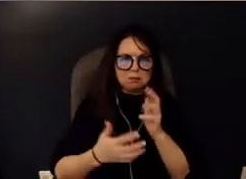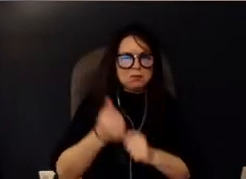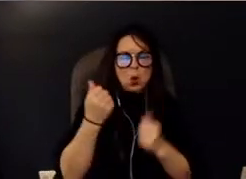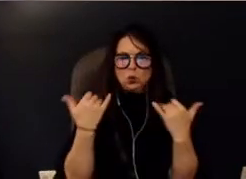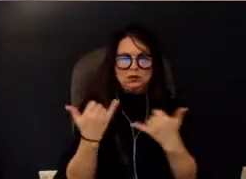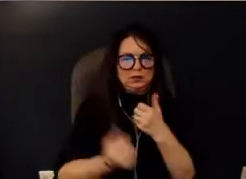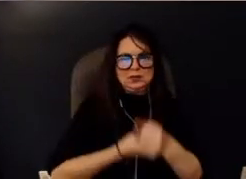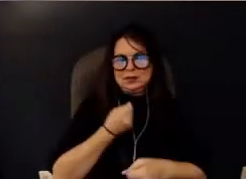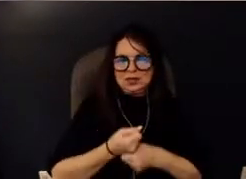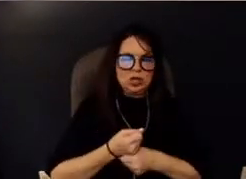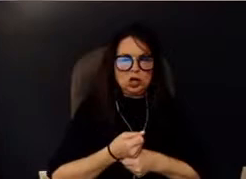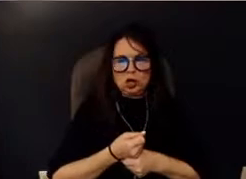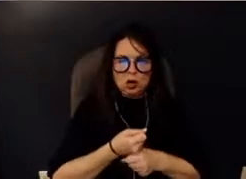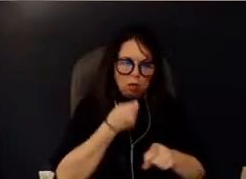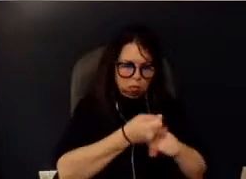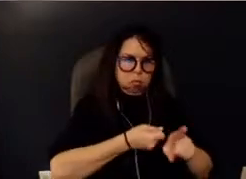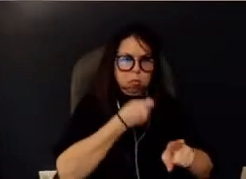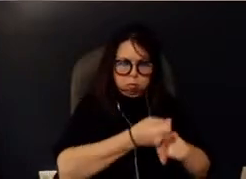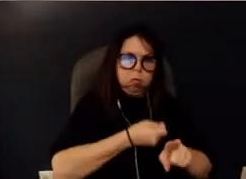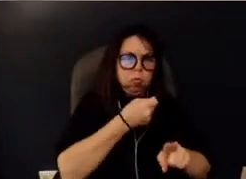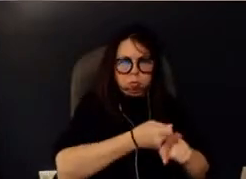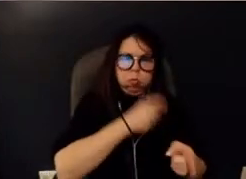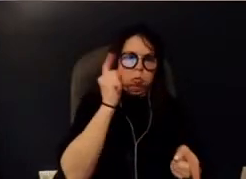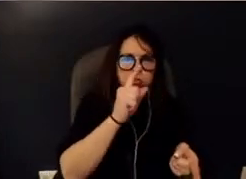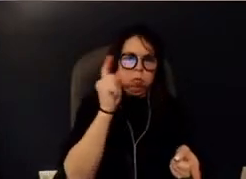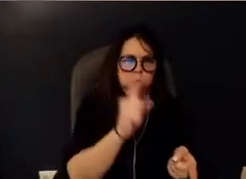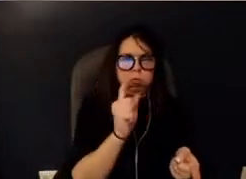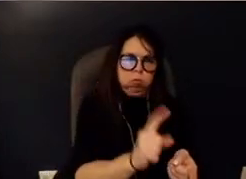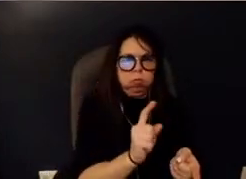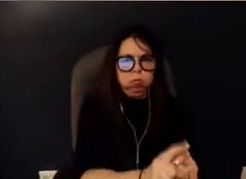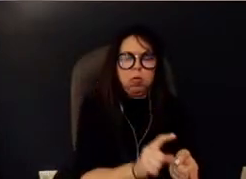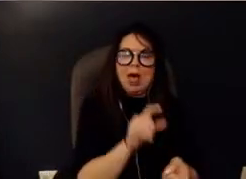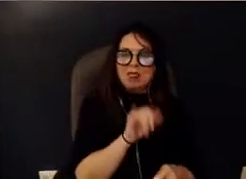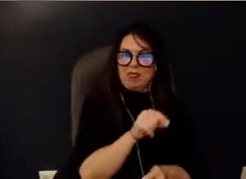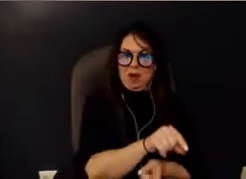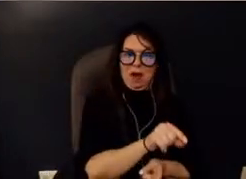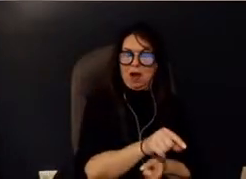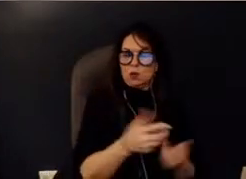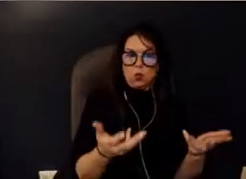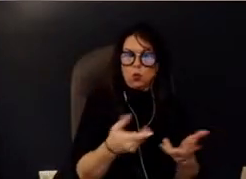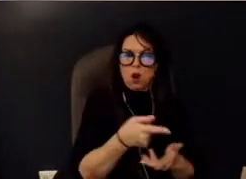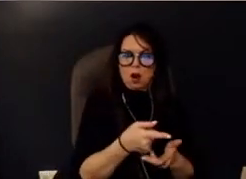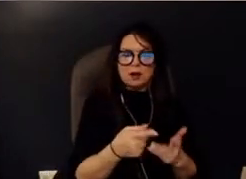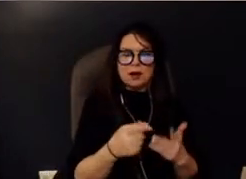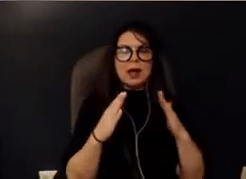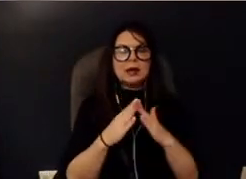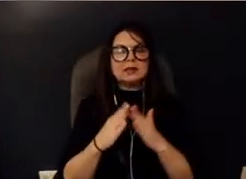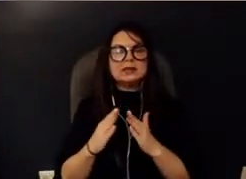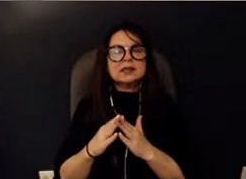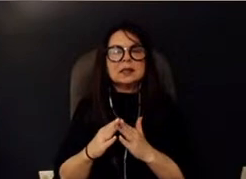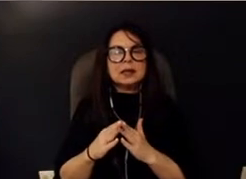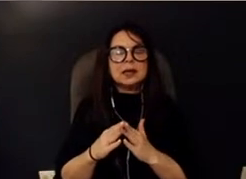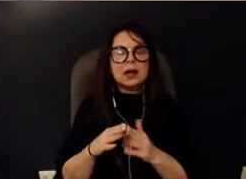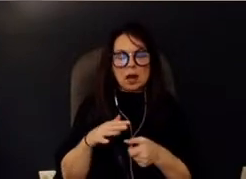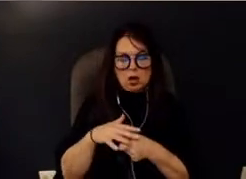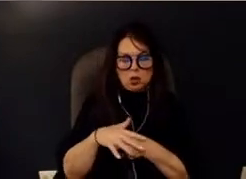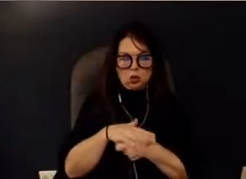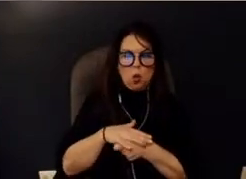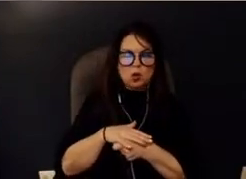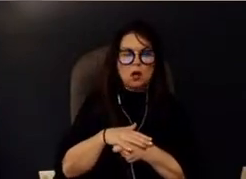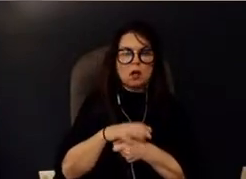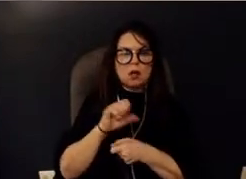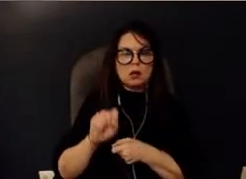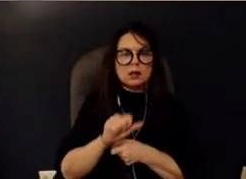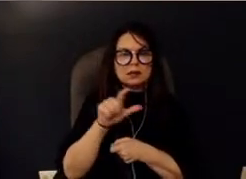clarify here, the Downtown Assets Fund is where the city collects all of our local sales taxes, and those are the single